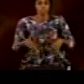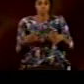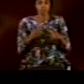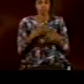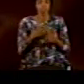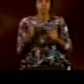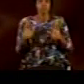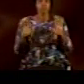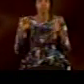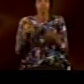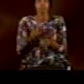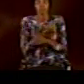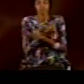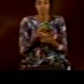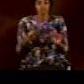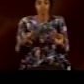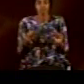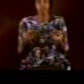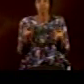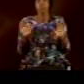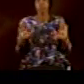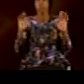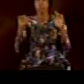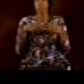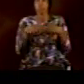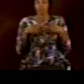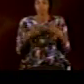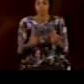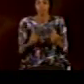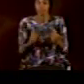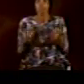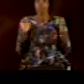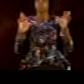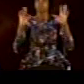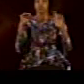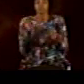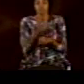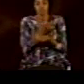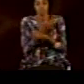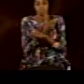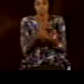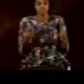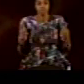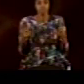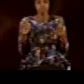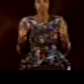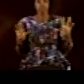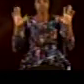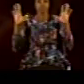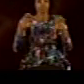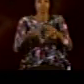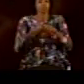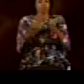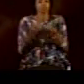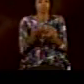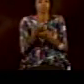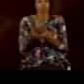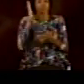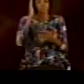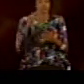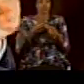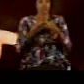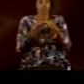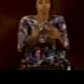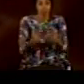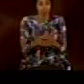salvation, miracles of healing, miracles of deliverance, breakthrough will continue unabated.